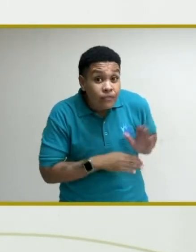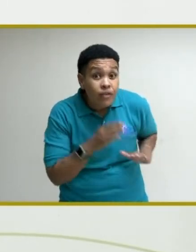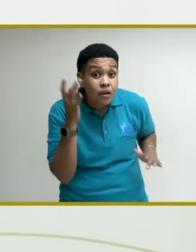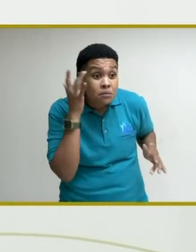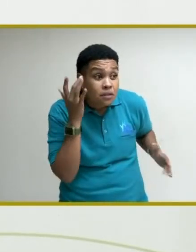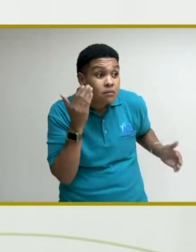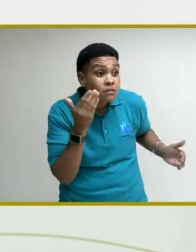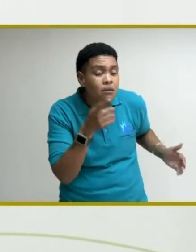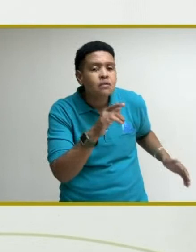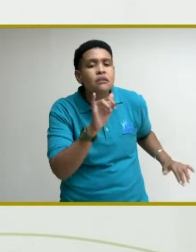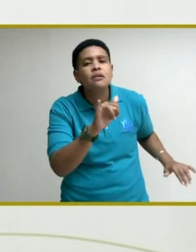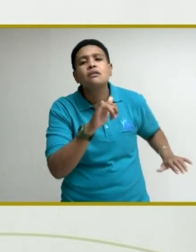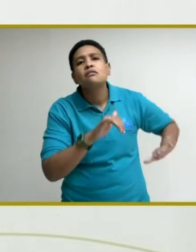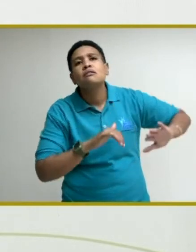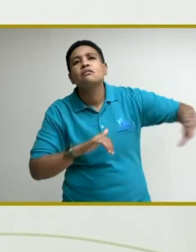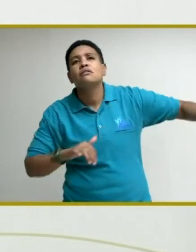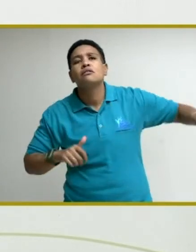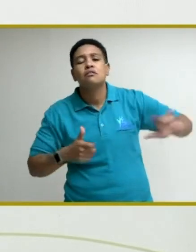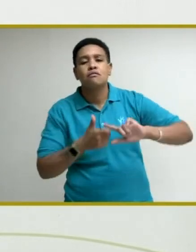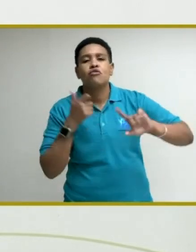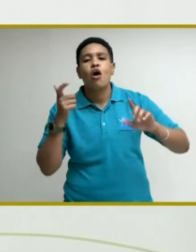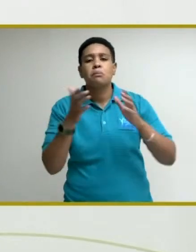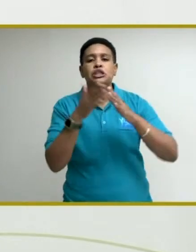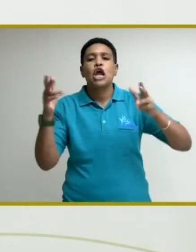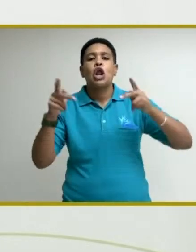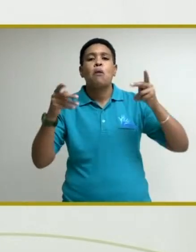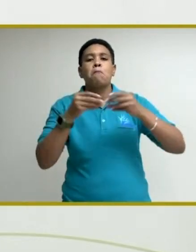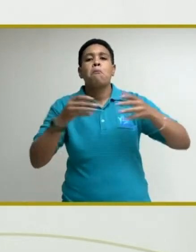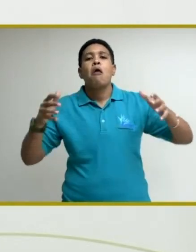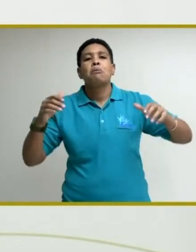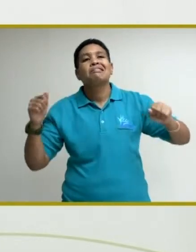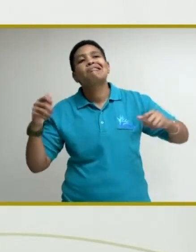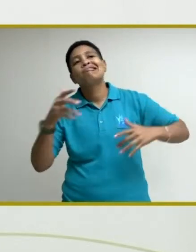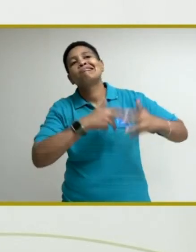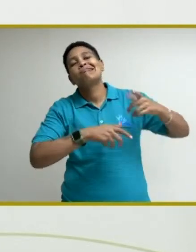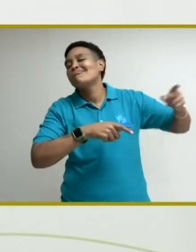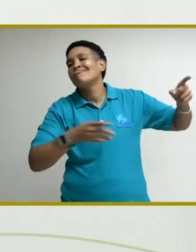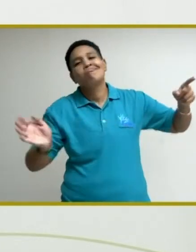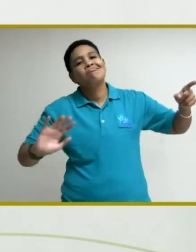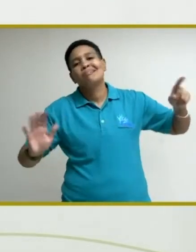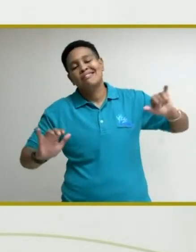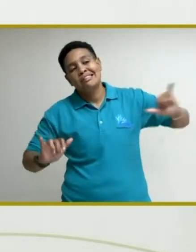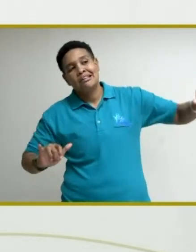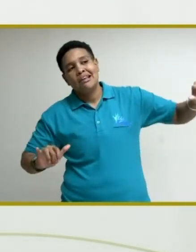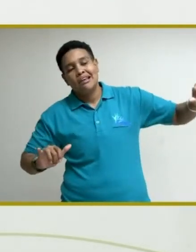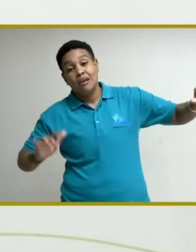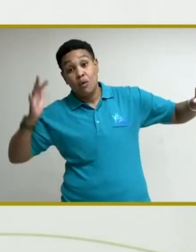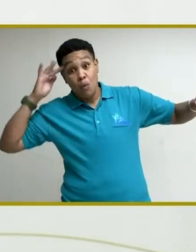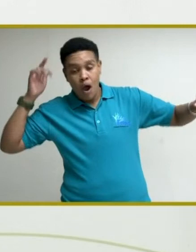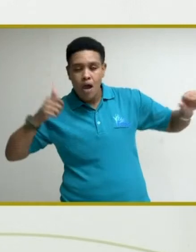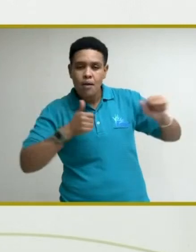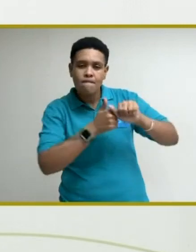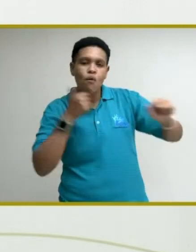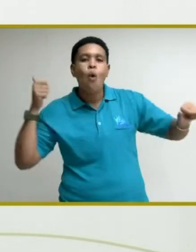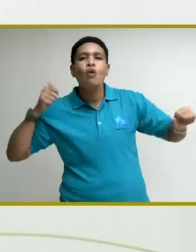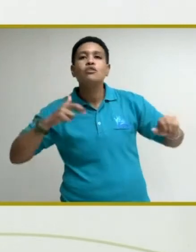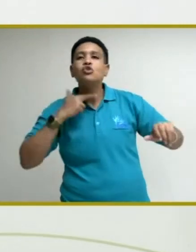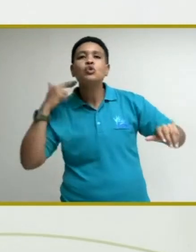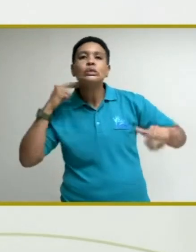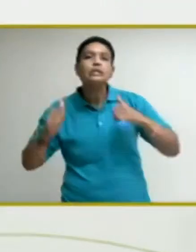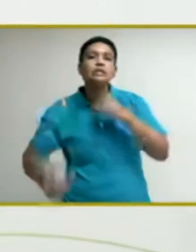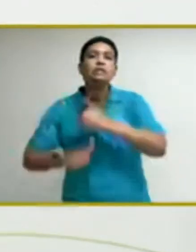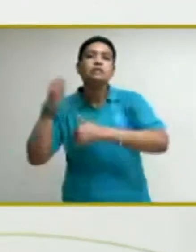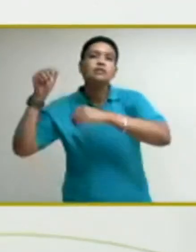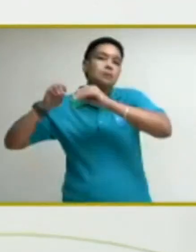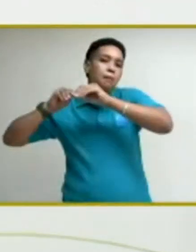that you keep them away from the general population to prevent the population's risk of exposure. Why is